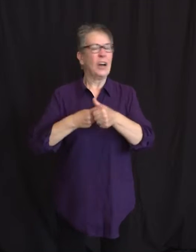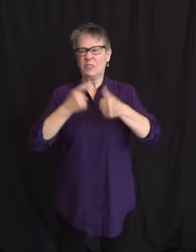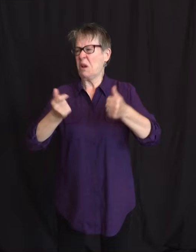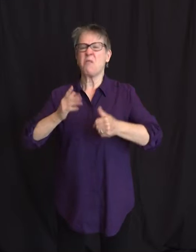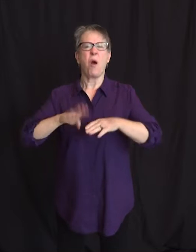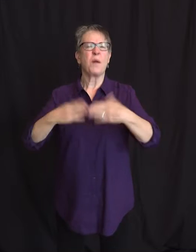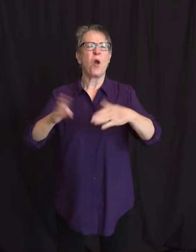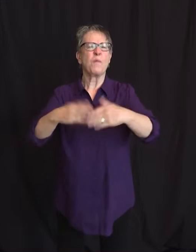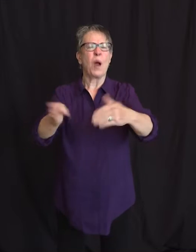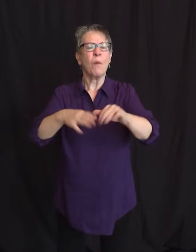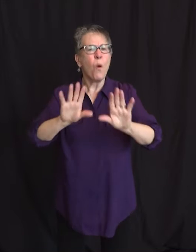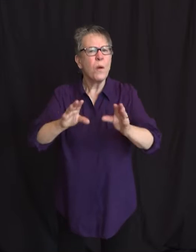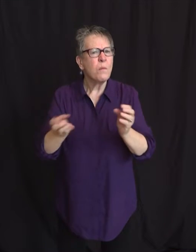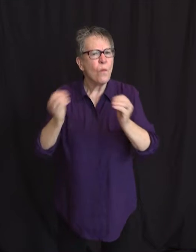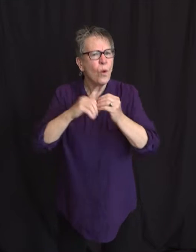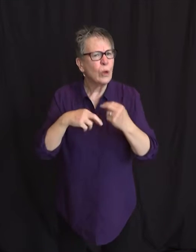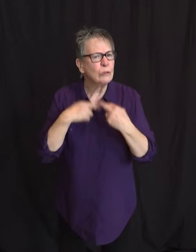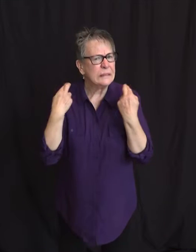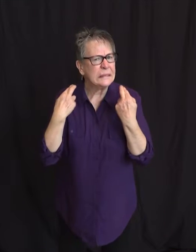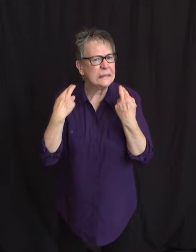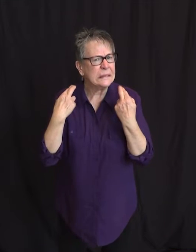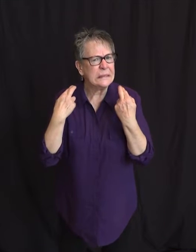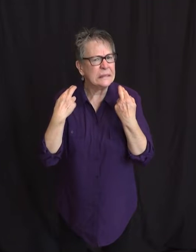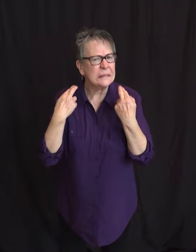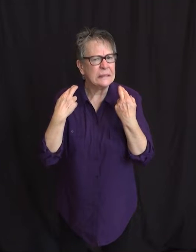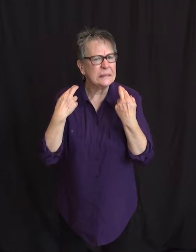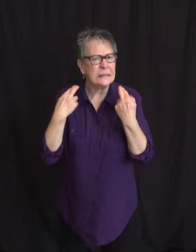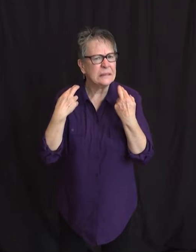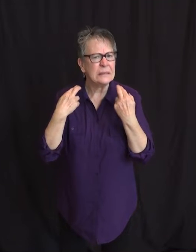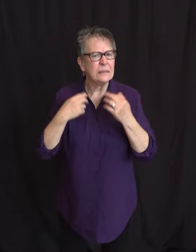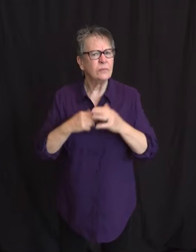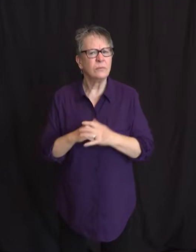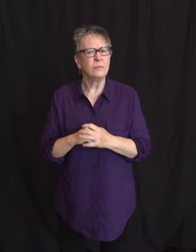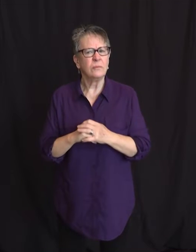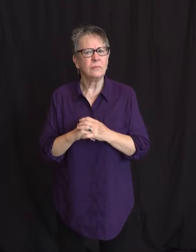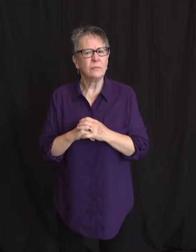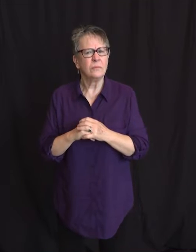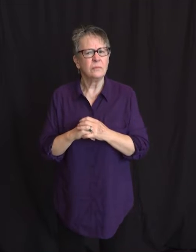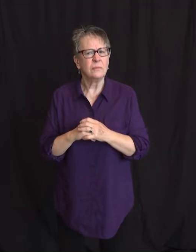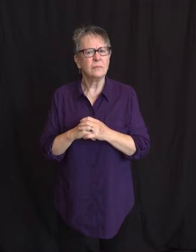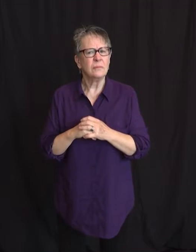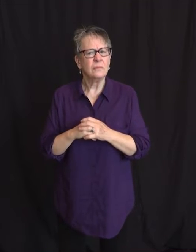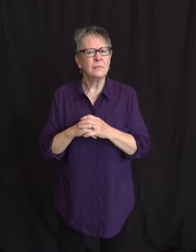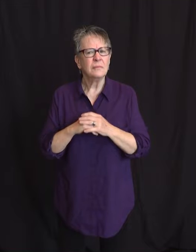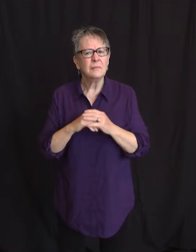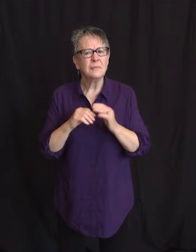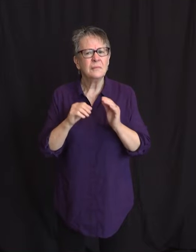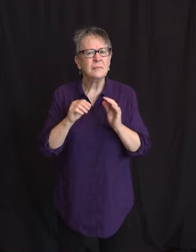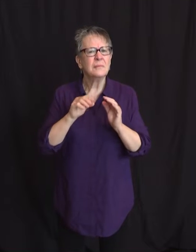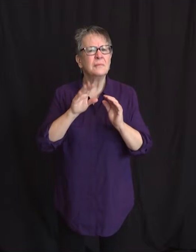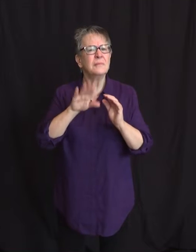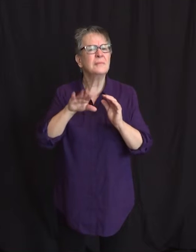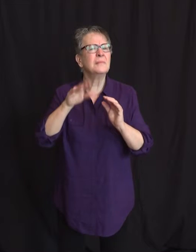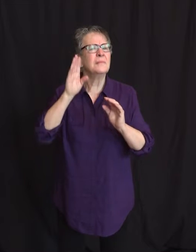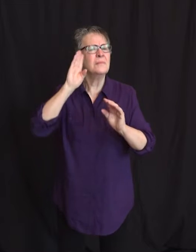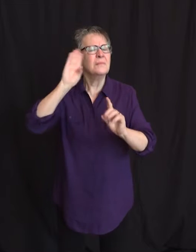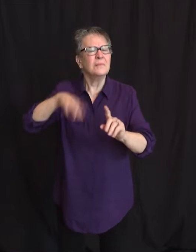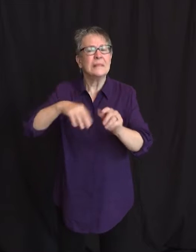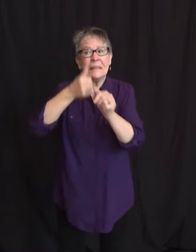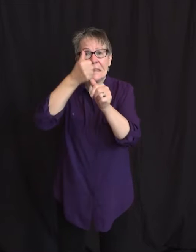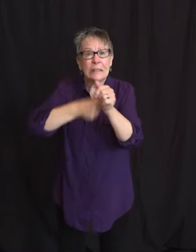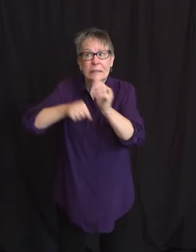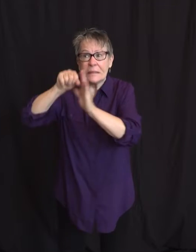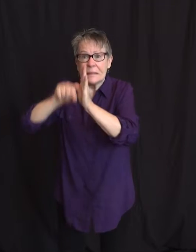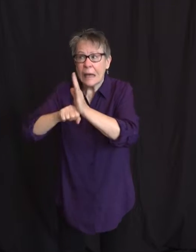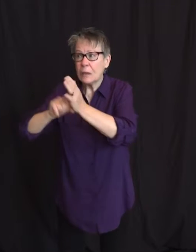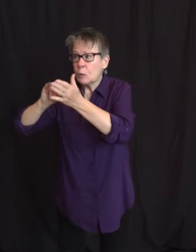even can take every step at the exact same time or in the exact same way as our neighbors. That did not happen as we closed our states,